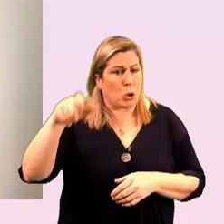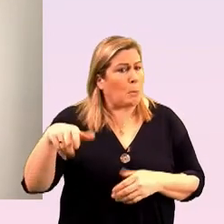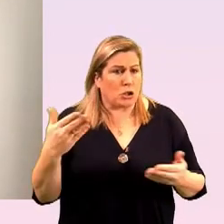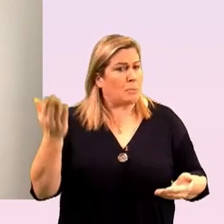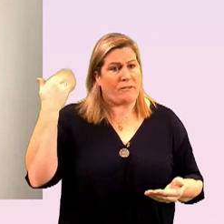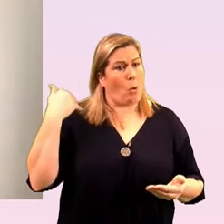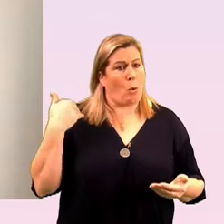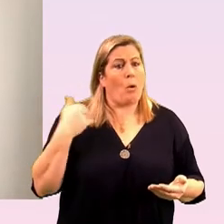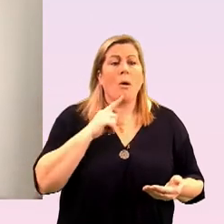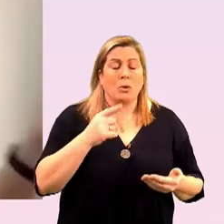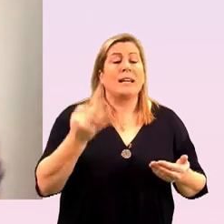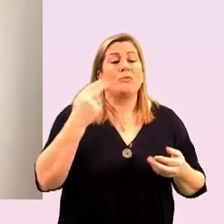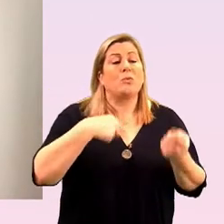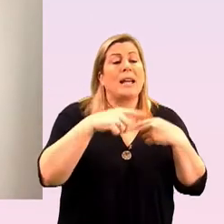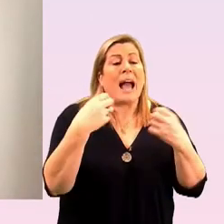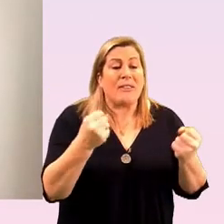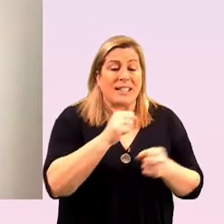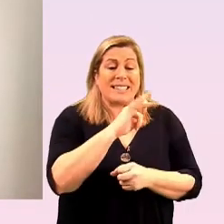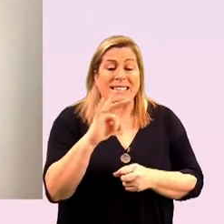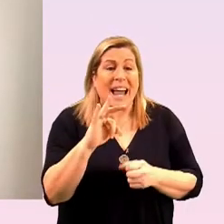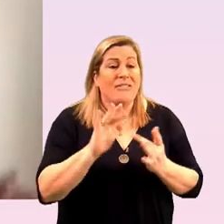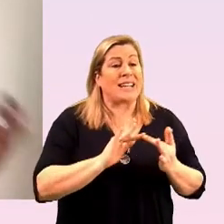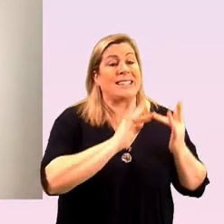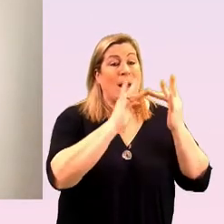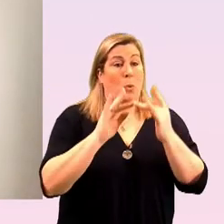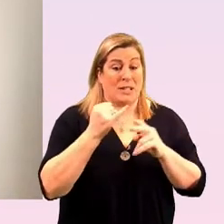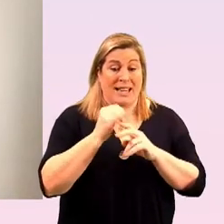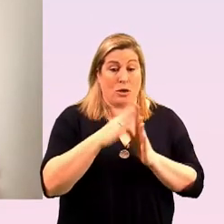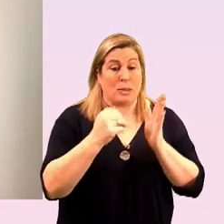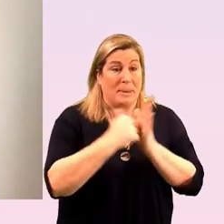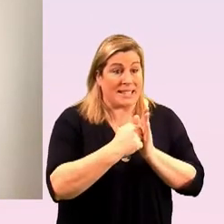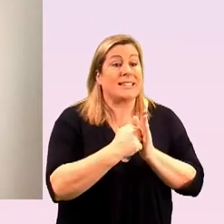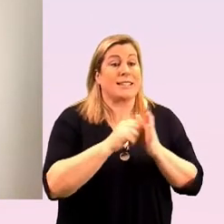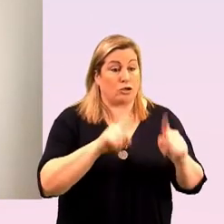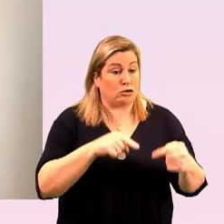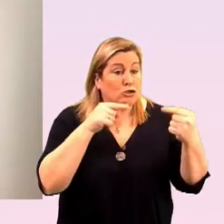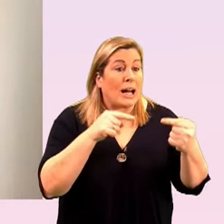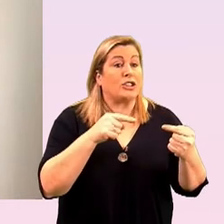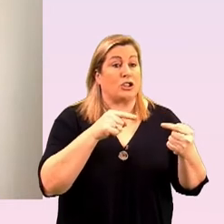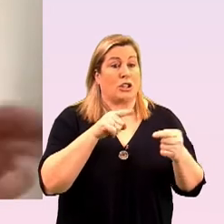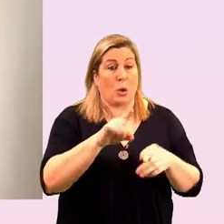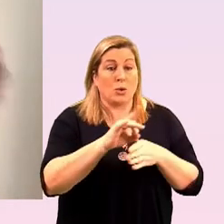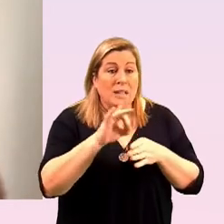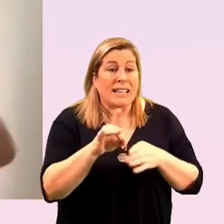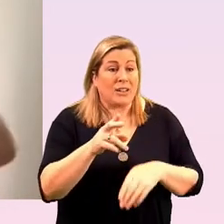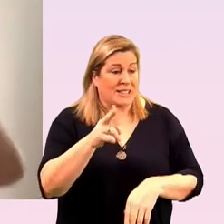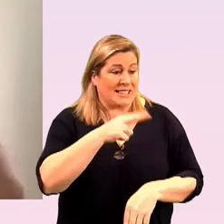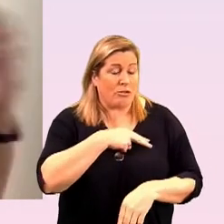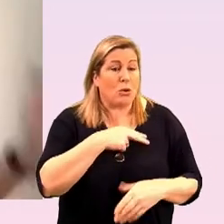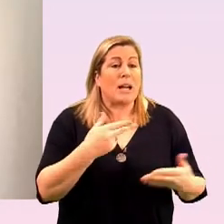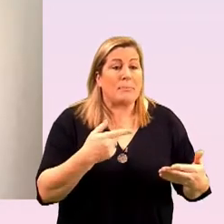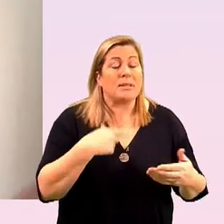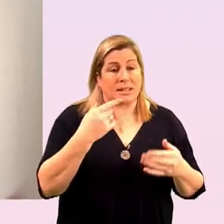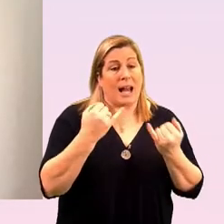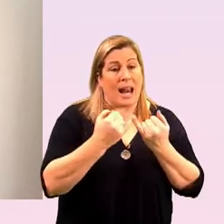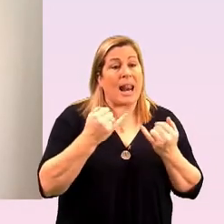we have staff networks within these businesses, challenging our stereotypes, it has, as Francis says, this